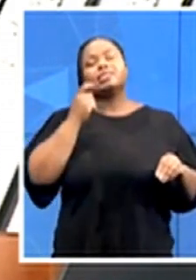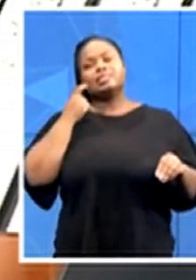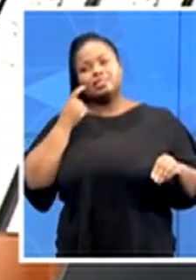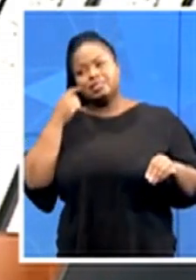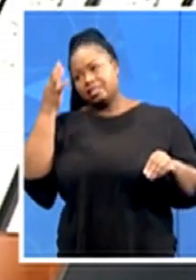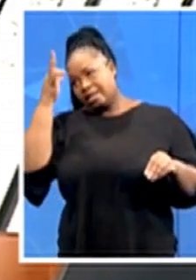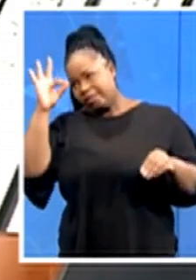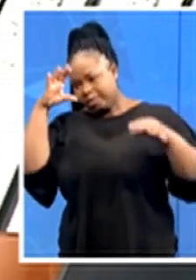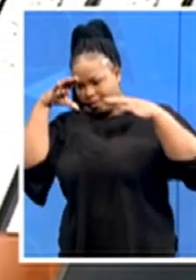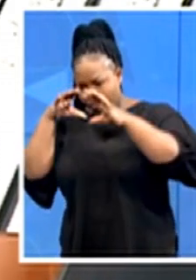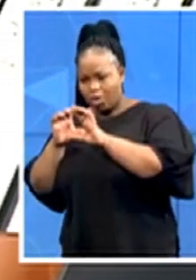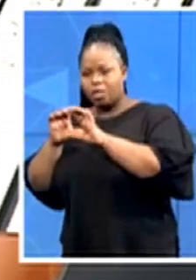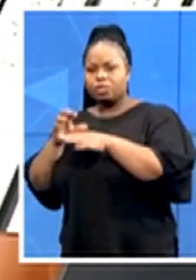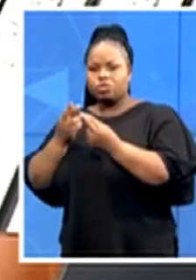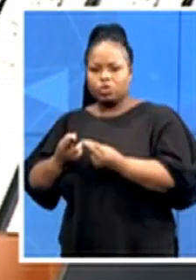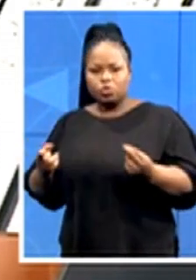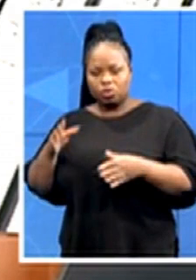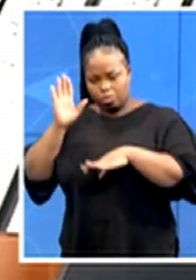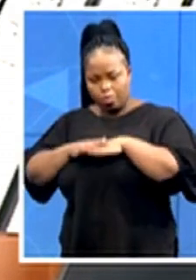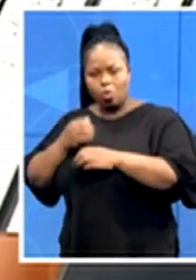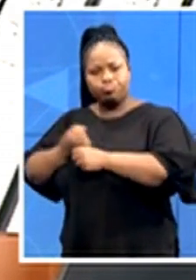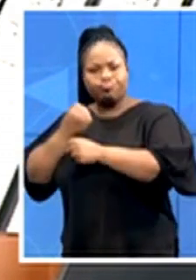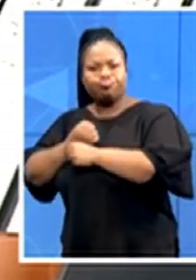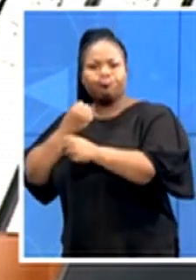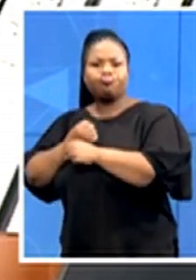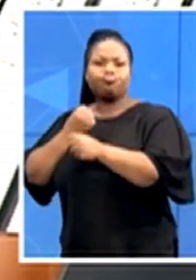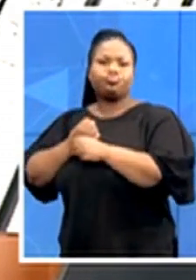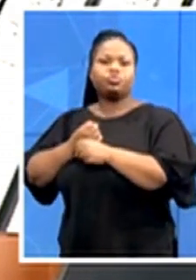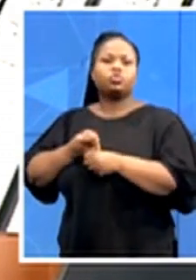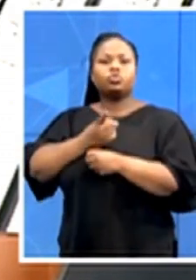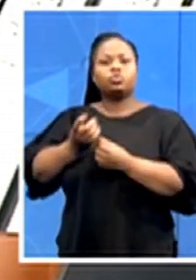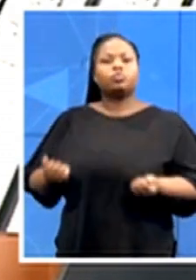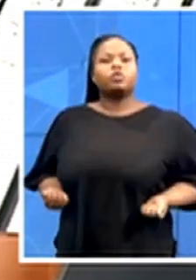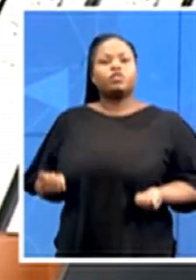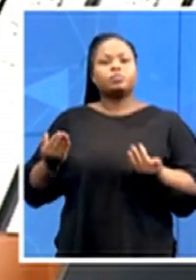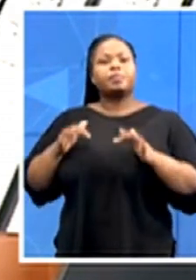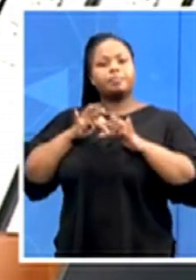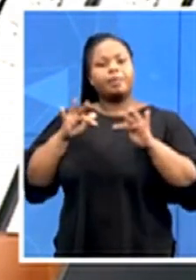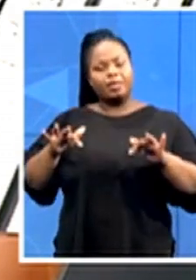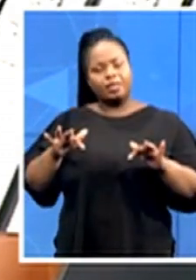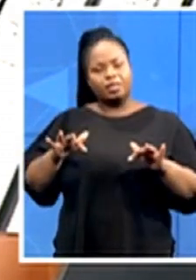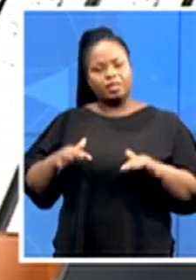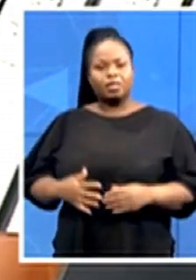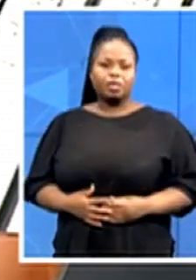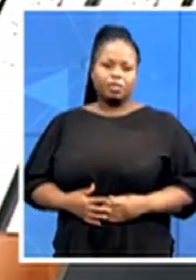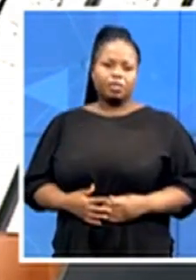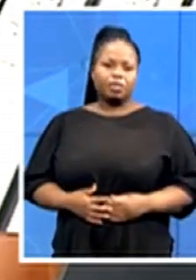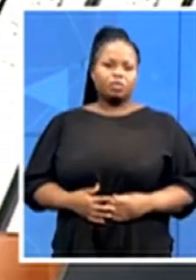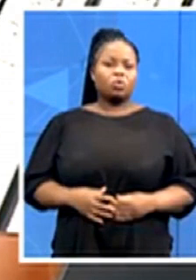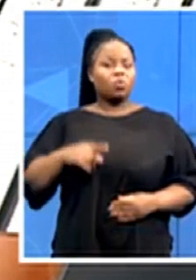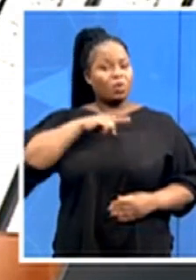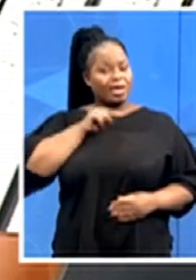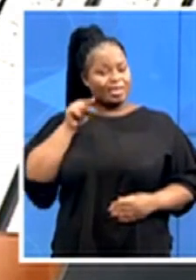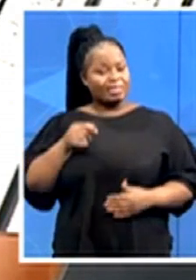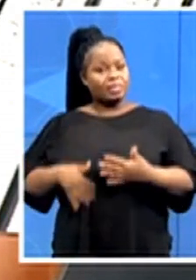more effectively on the provision of public services, which is critical to the transformation and development of